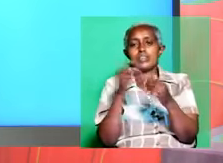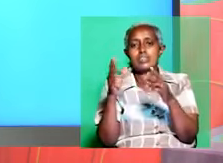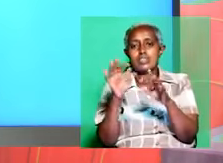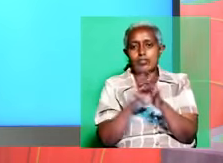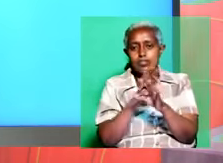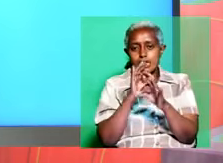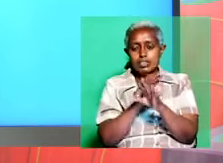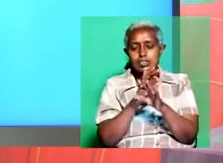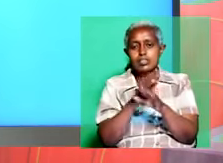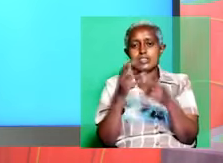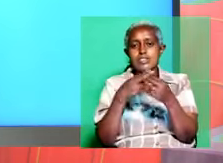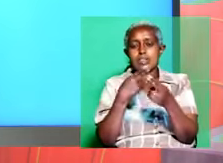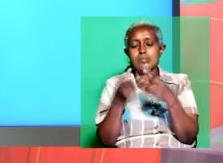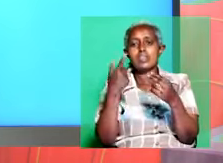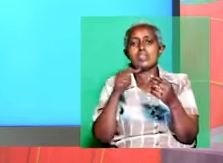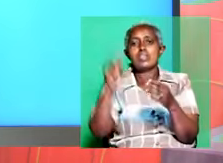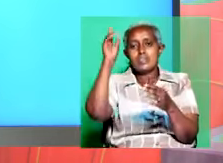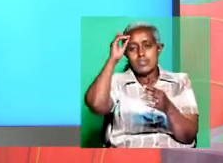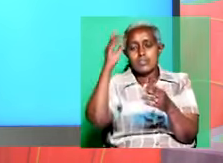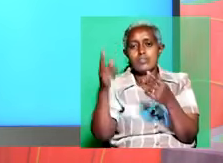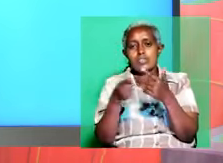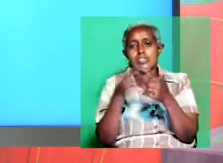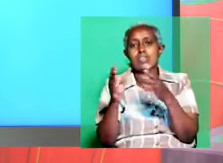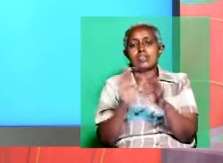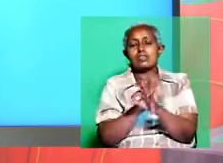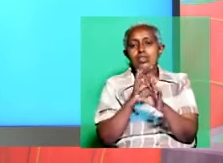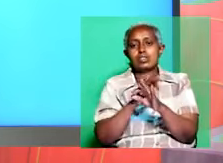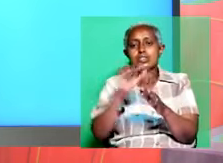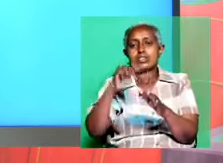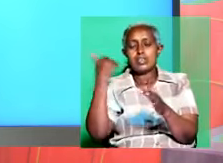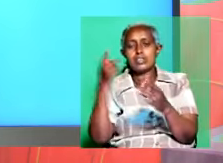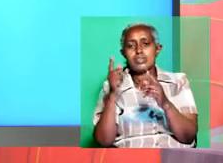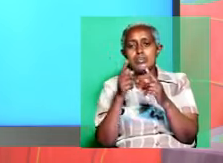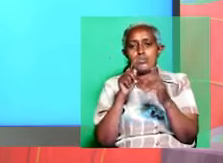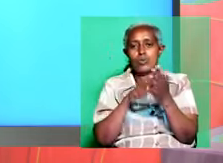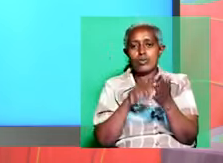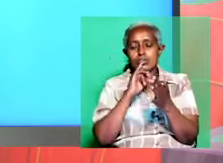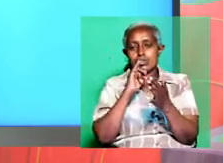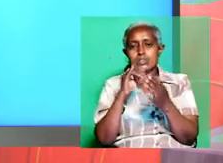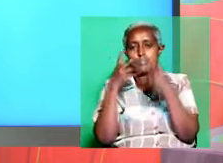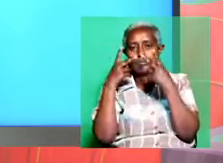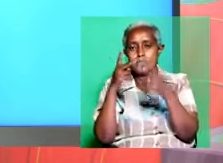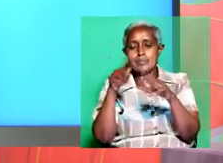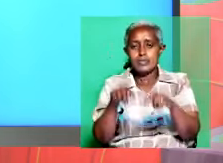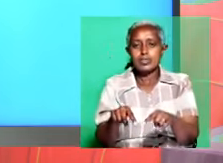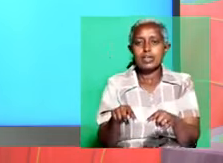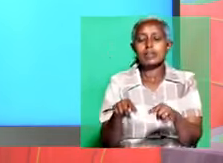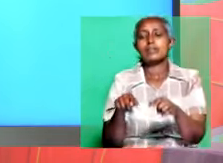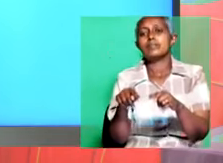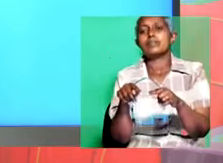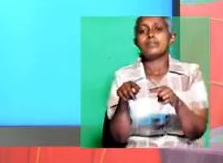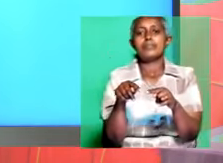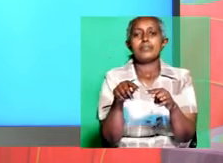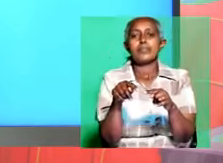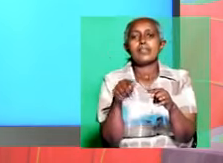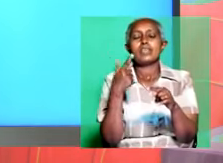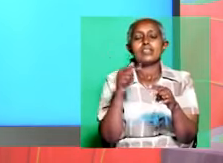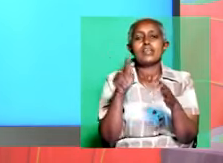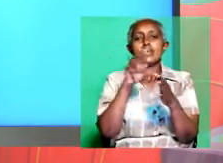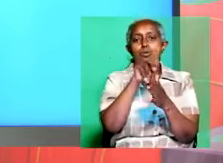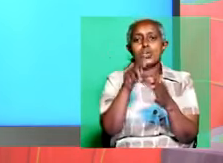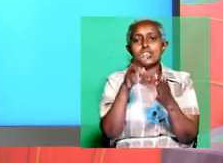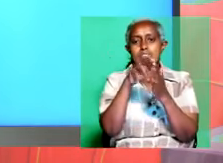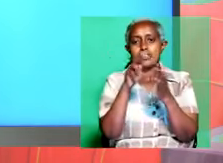function times the derivative of second function. The other point that we have seen today is the quotient